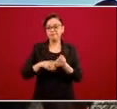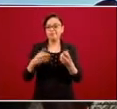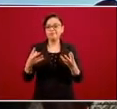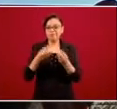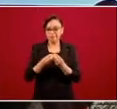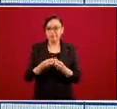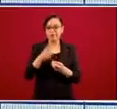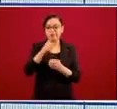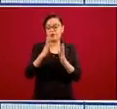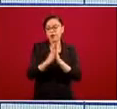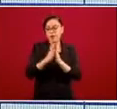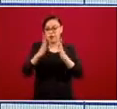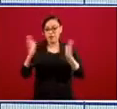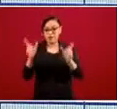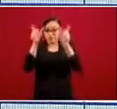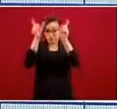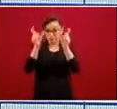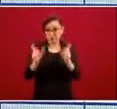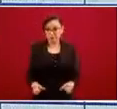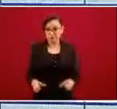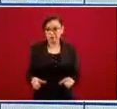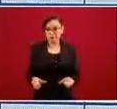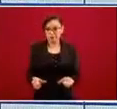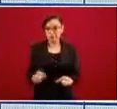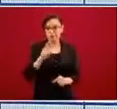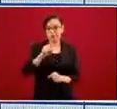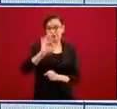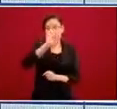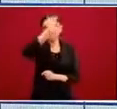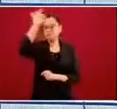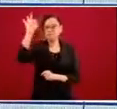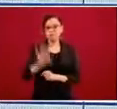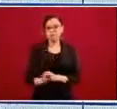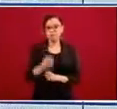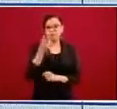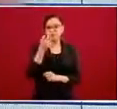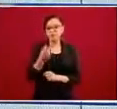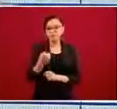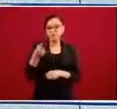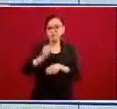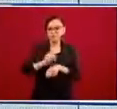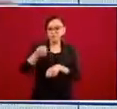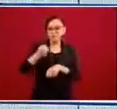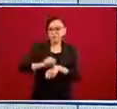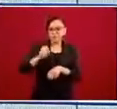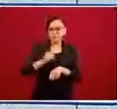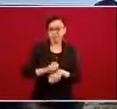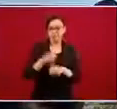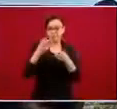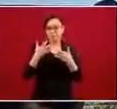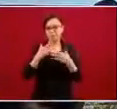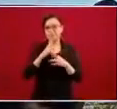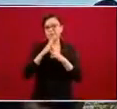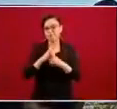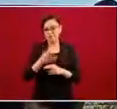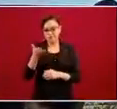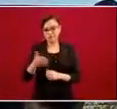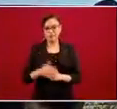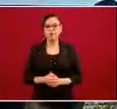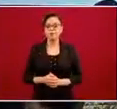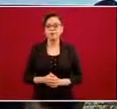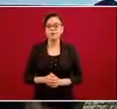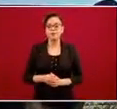that COVID-19, from its technical side, from its technical aspect, it is indistinguishable from influenza. So we